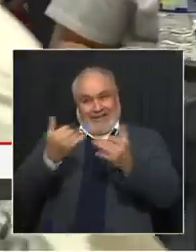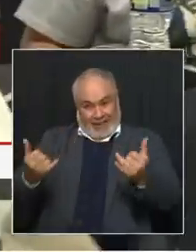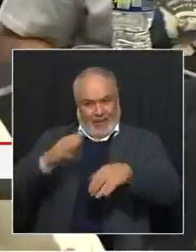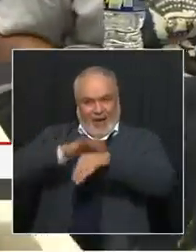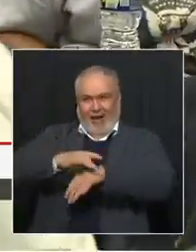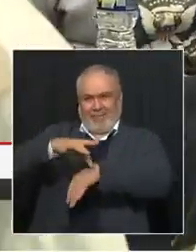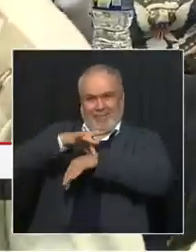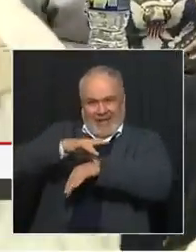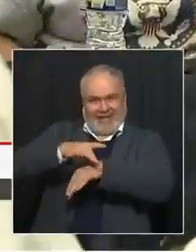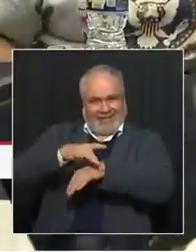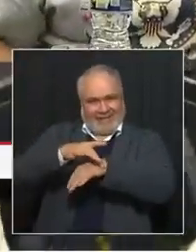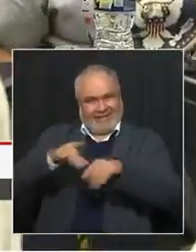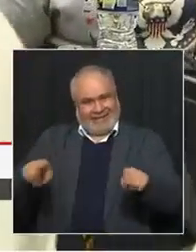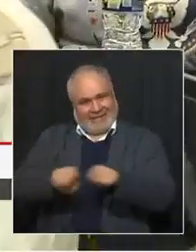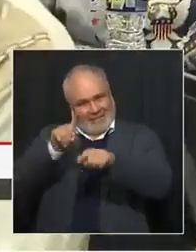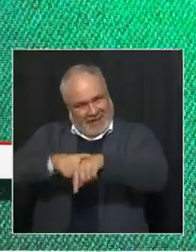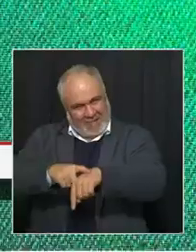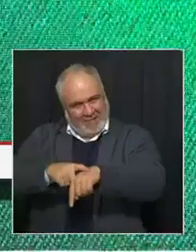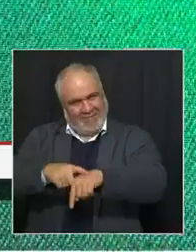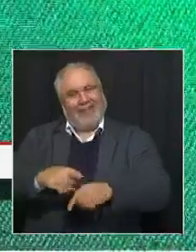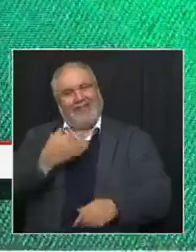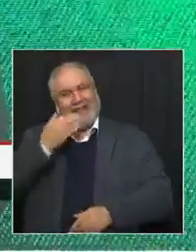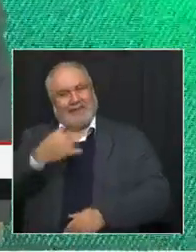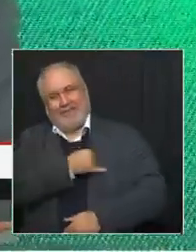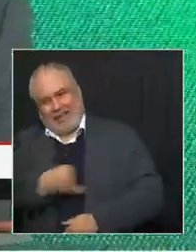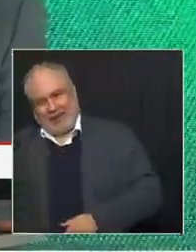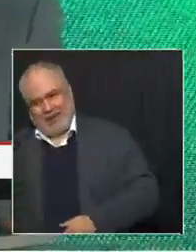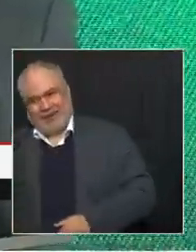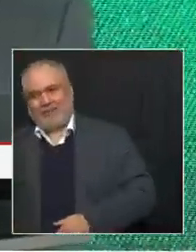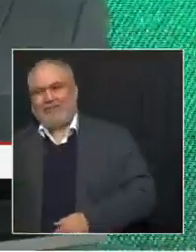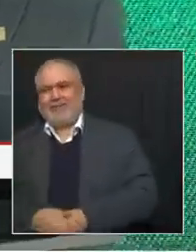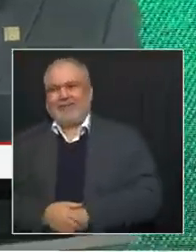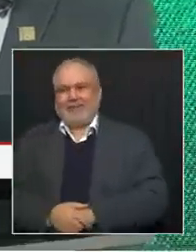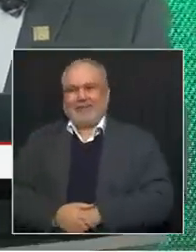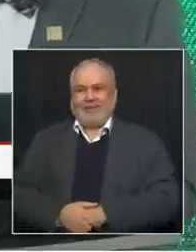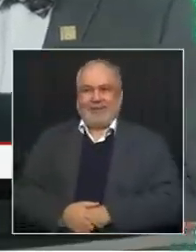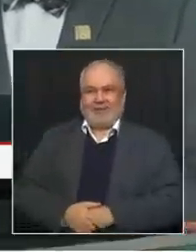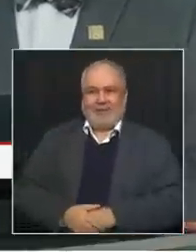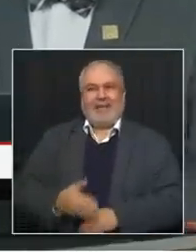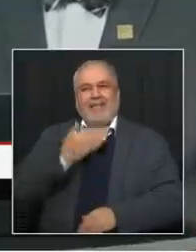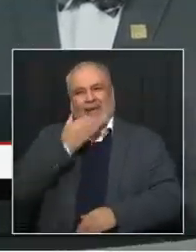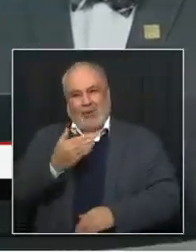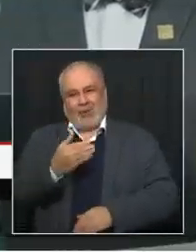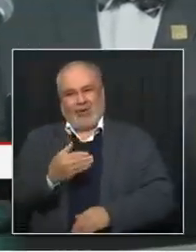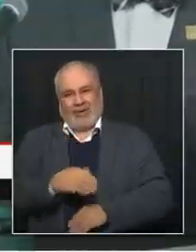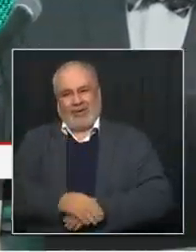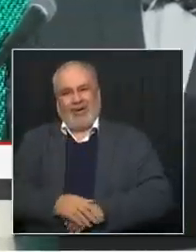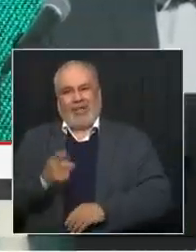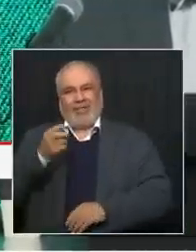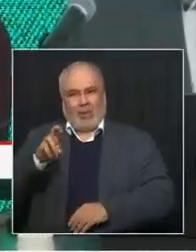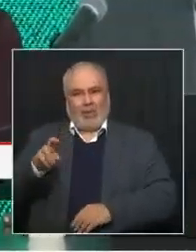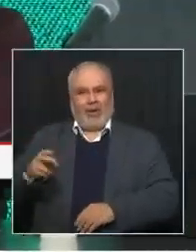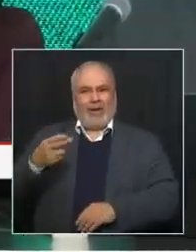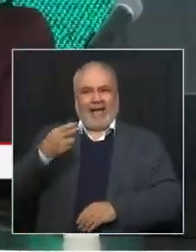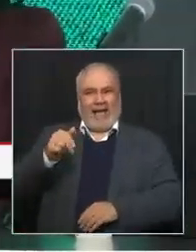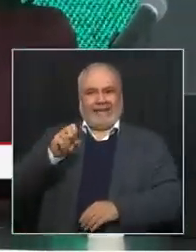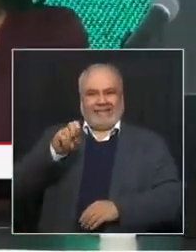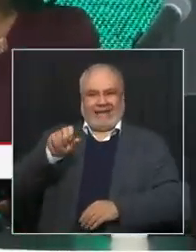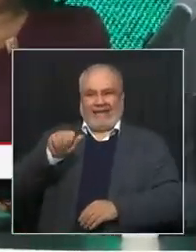Thank you, Dr. Hassan. And thank you for bringing up our Infrastructure Academy. We created